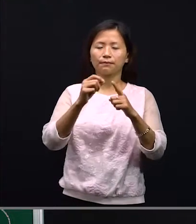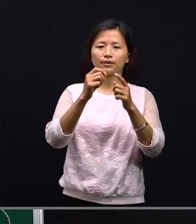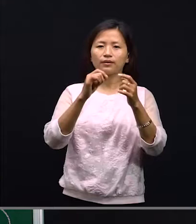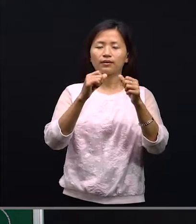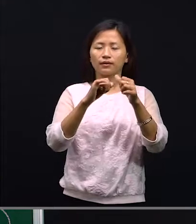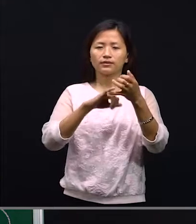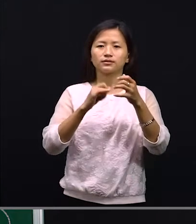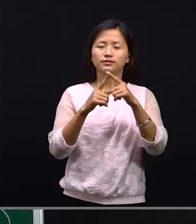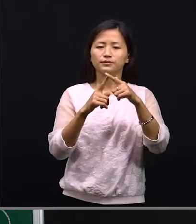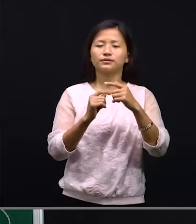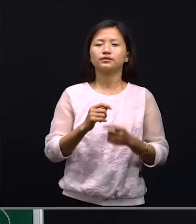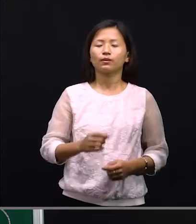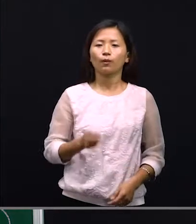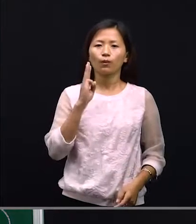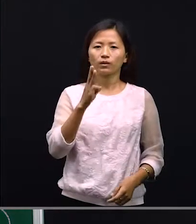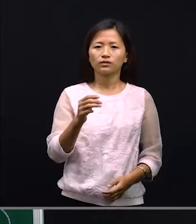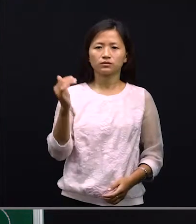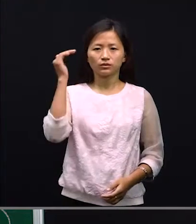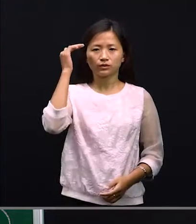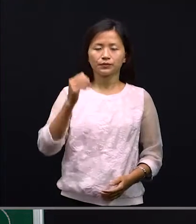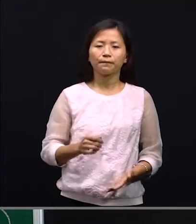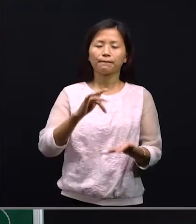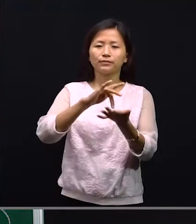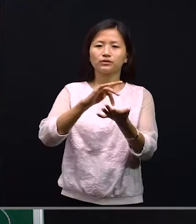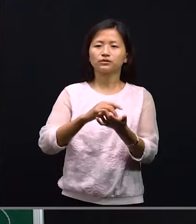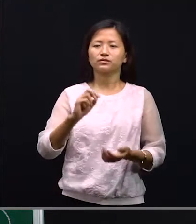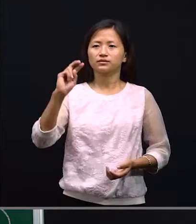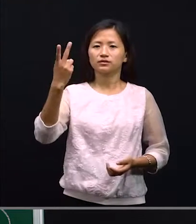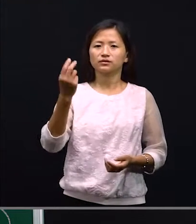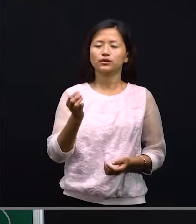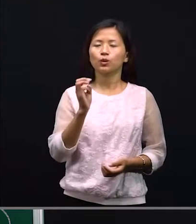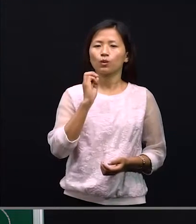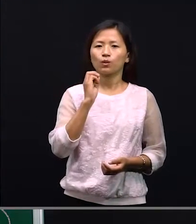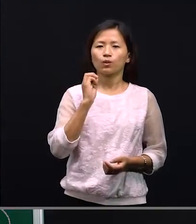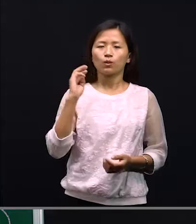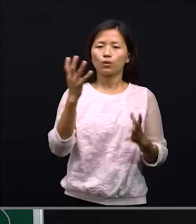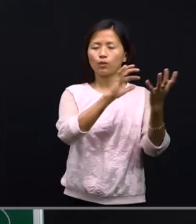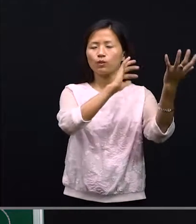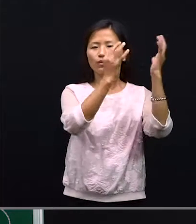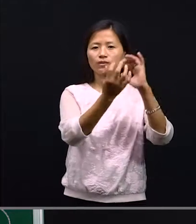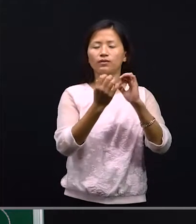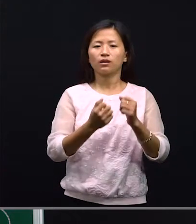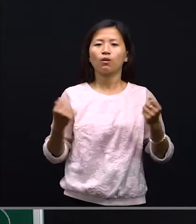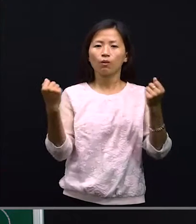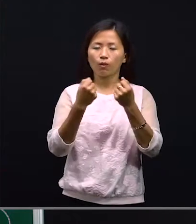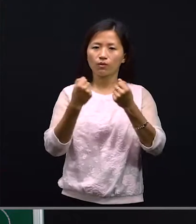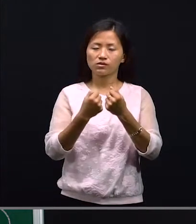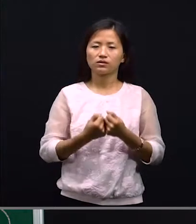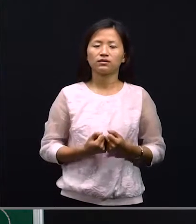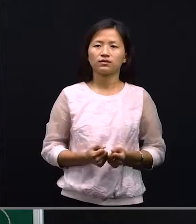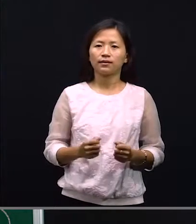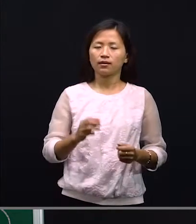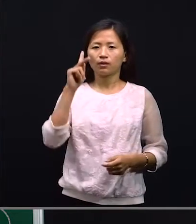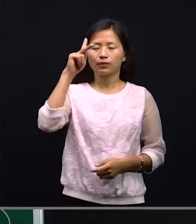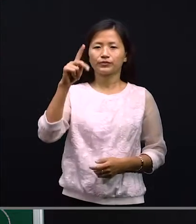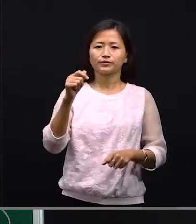it's a well-known place because during the Second World War, the Kohima battle, okay, the Battle of Kohima, during